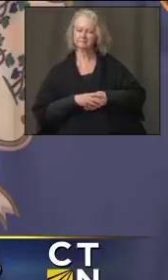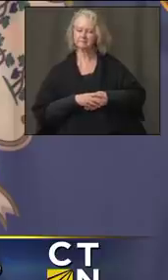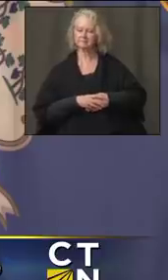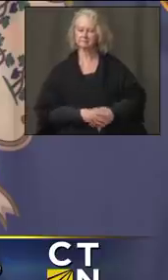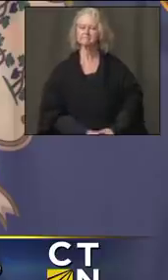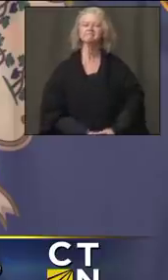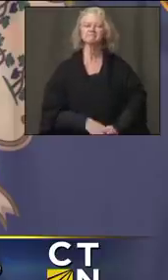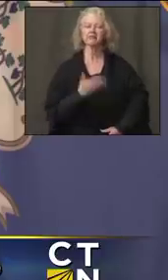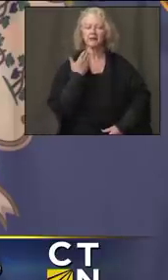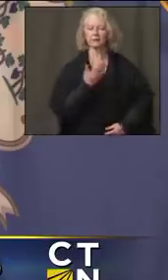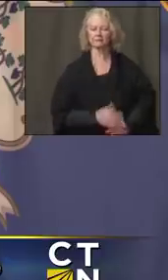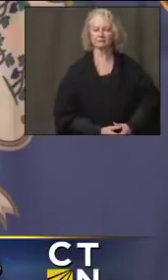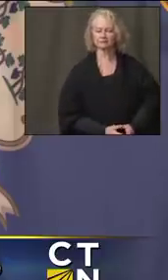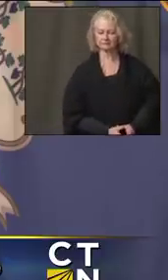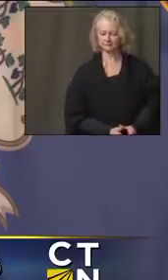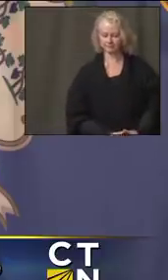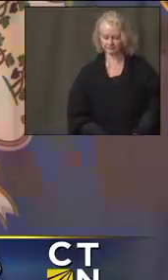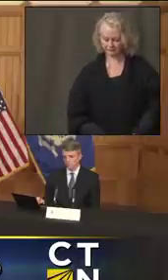Thank you.